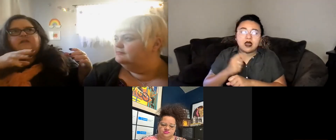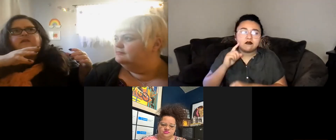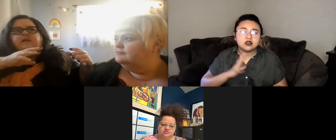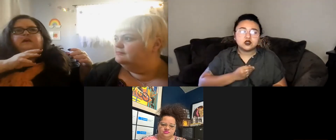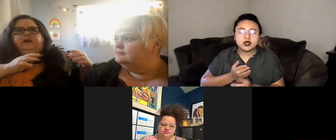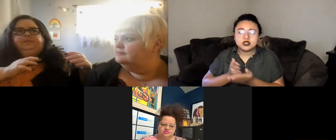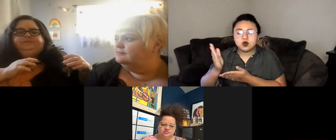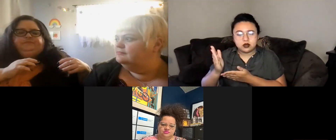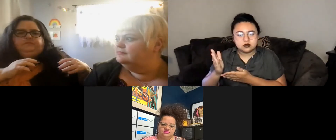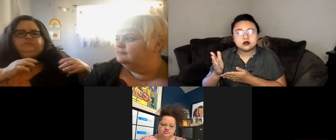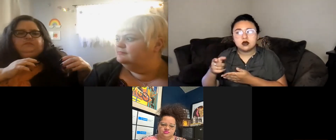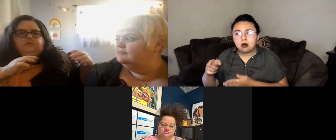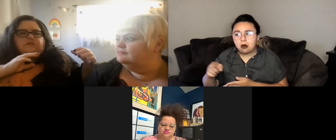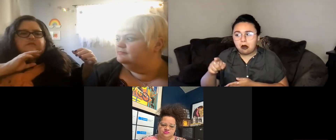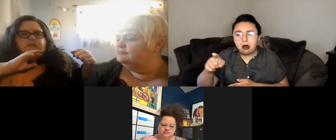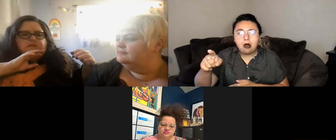that